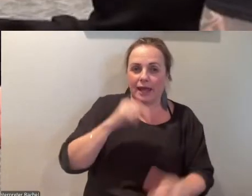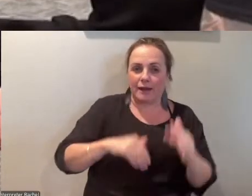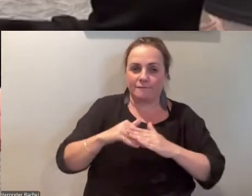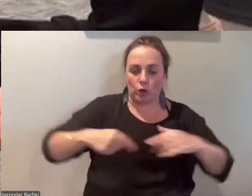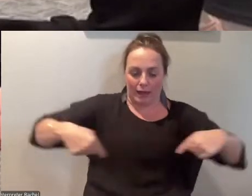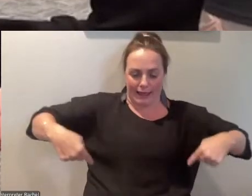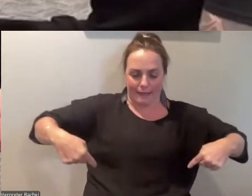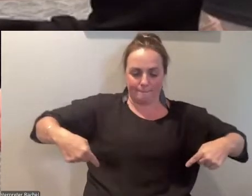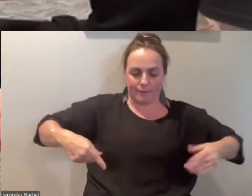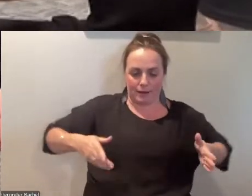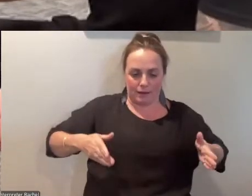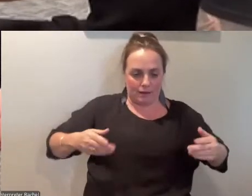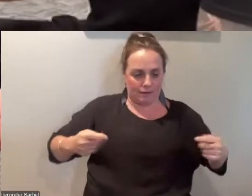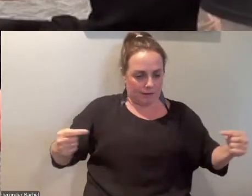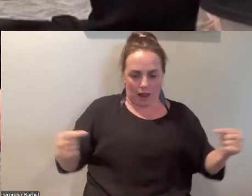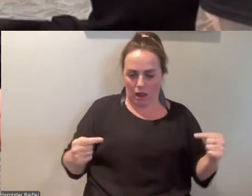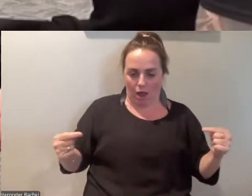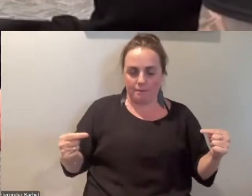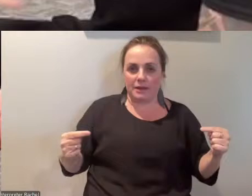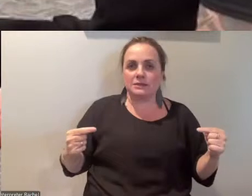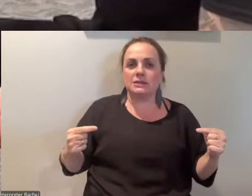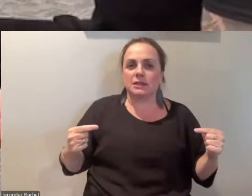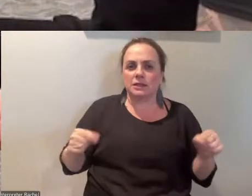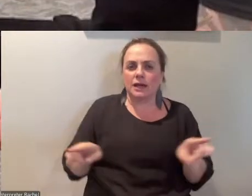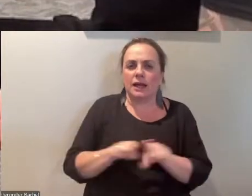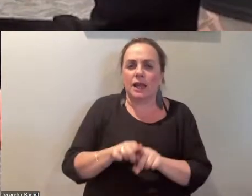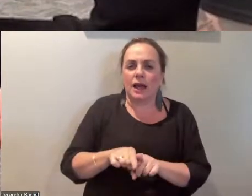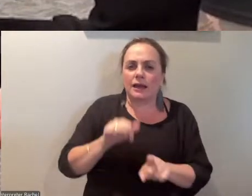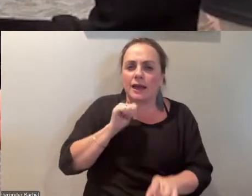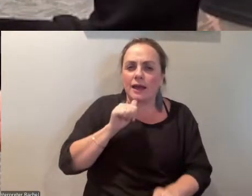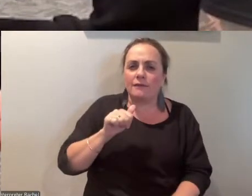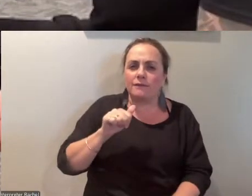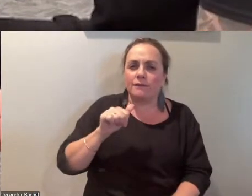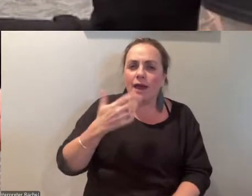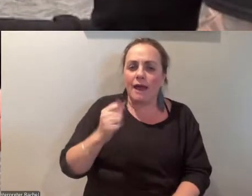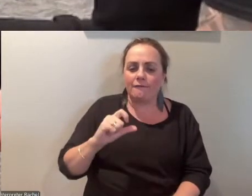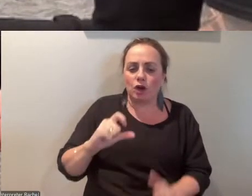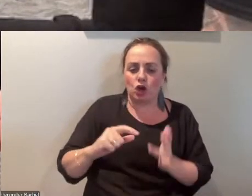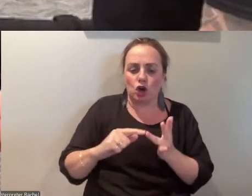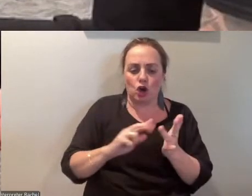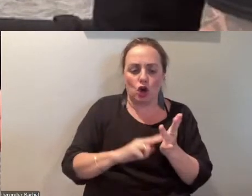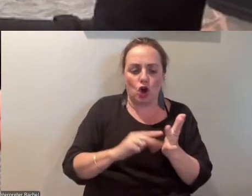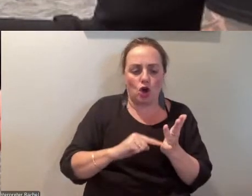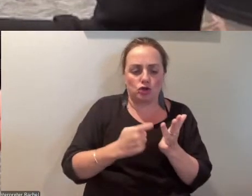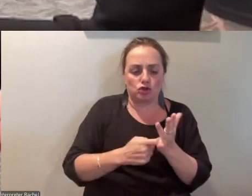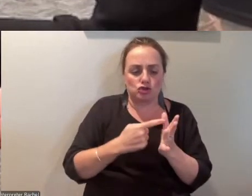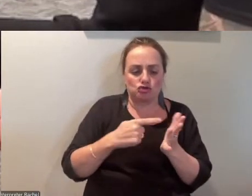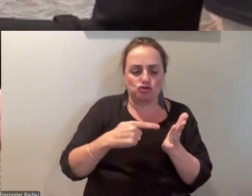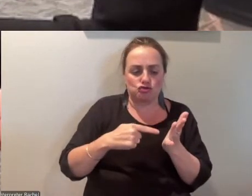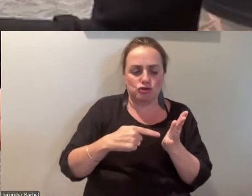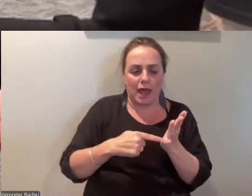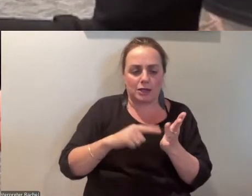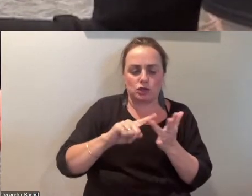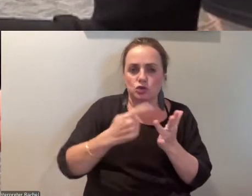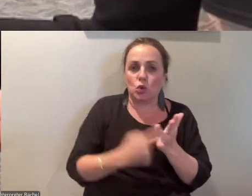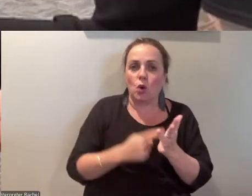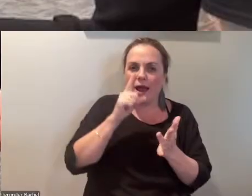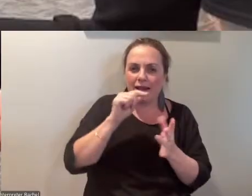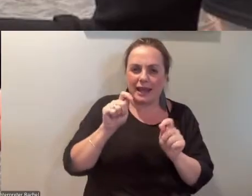get a heel toe strike. If the kiddos have any contractures, you can adjust the range of motion